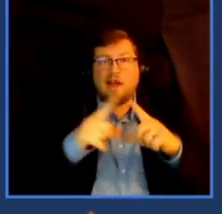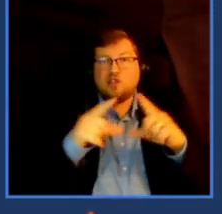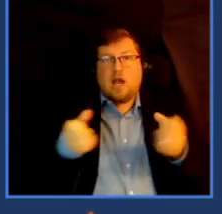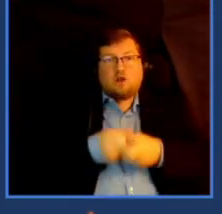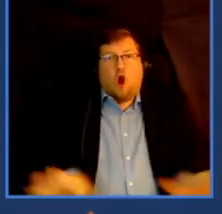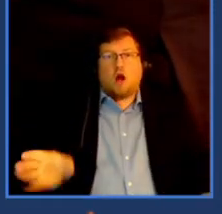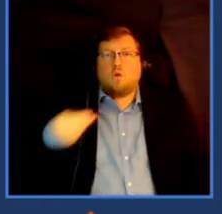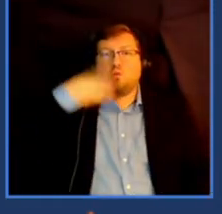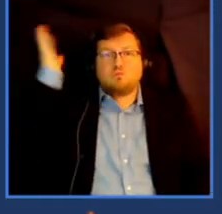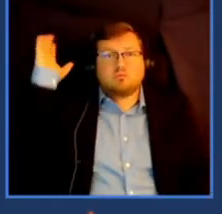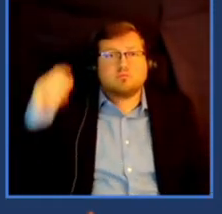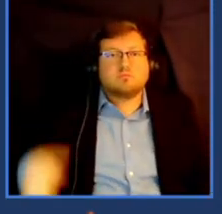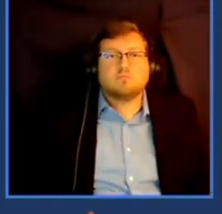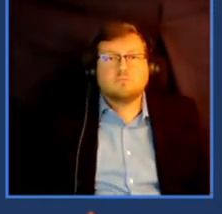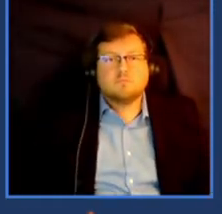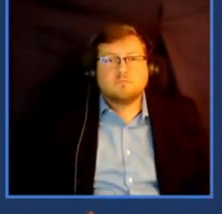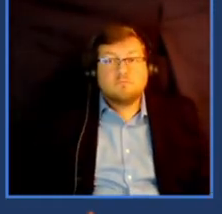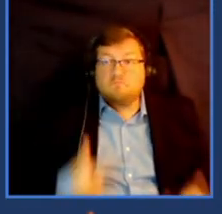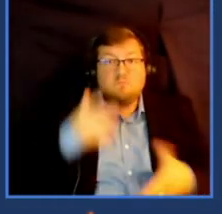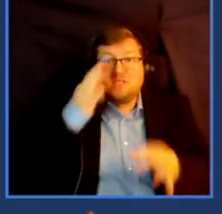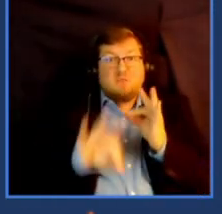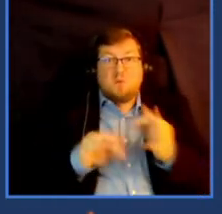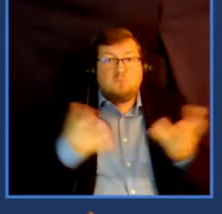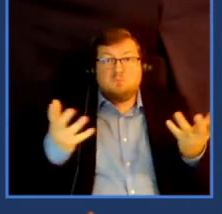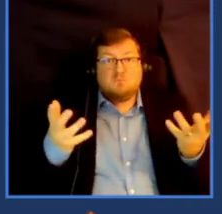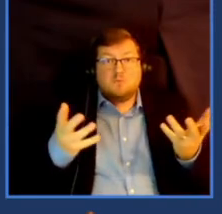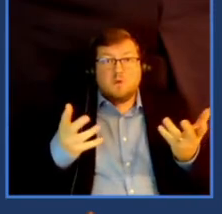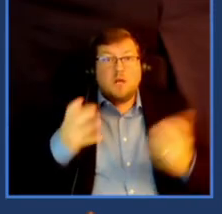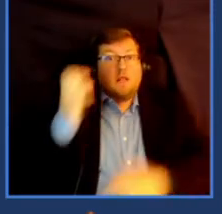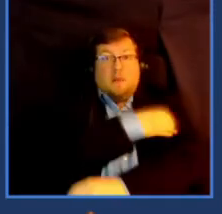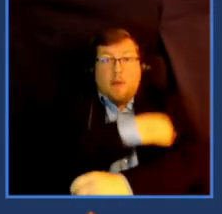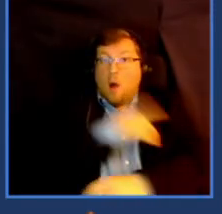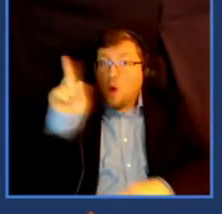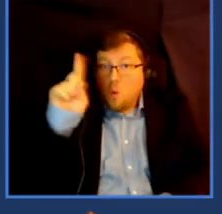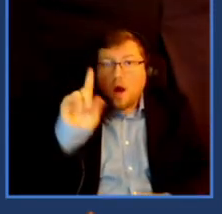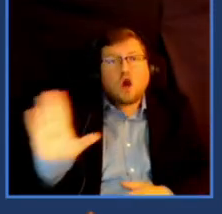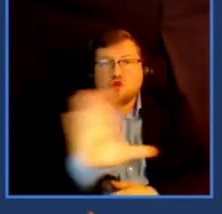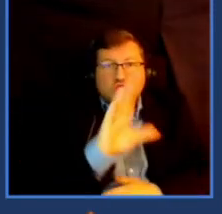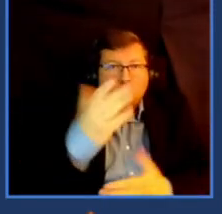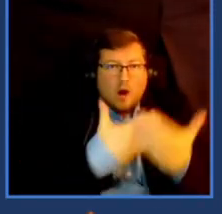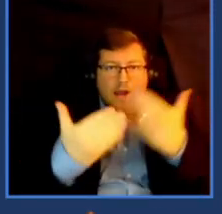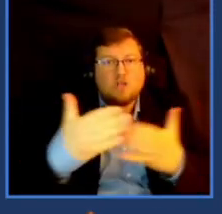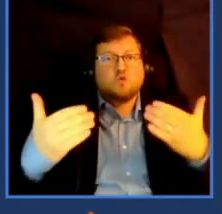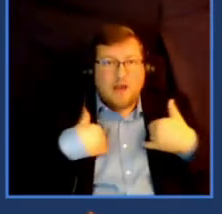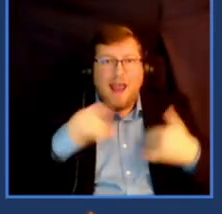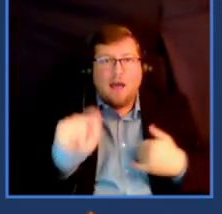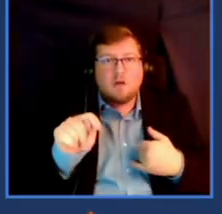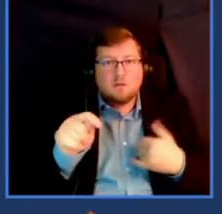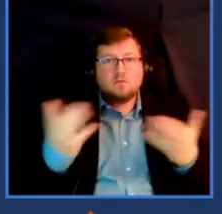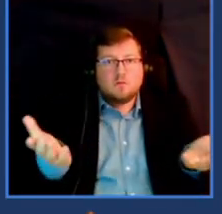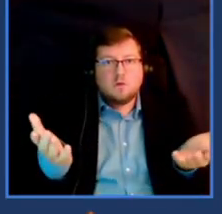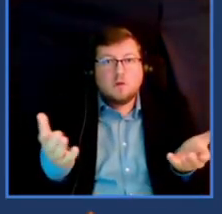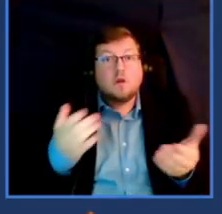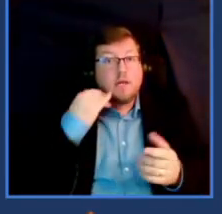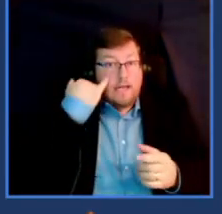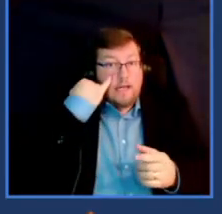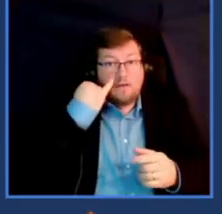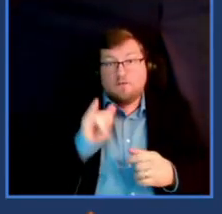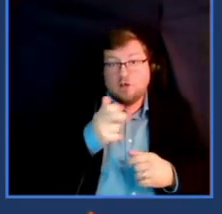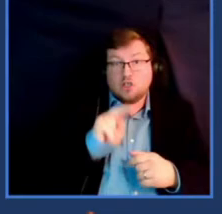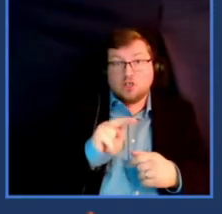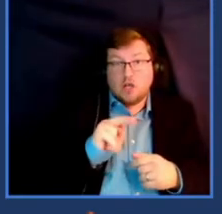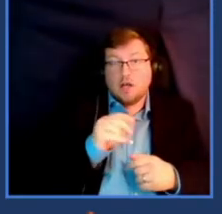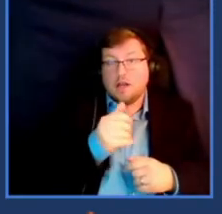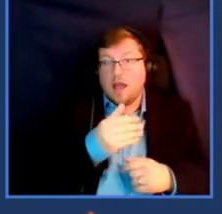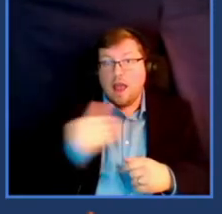simple. The power is literally in your hands. By electing John and the Reverend, you